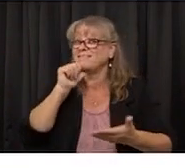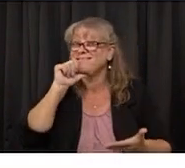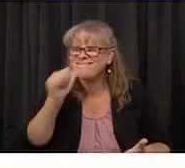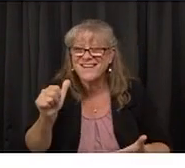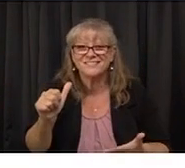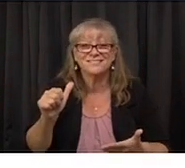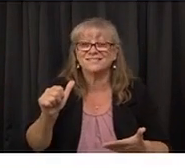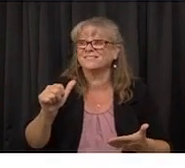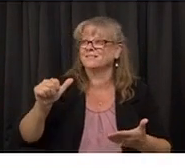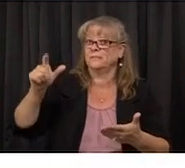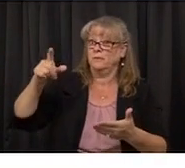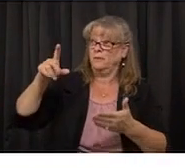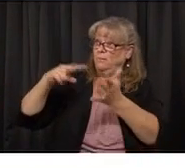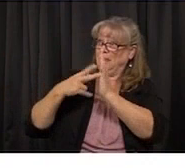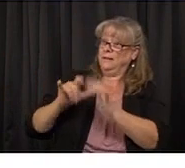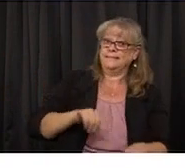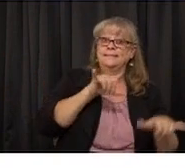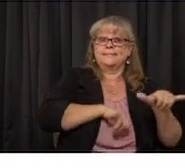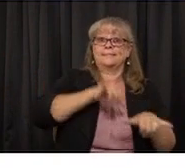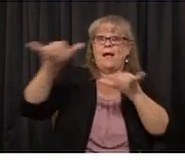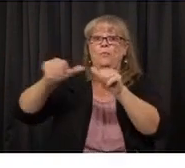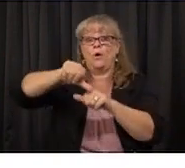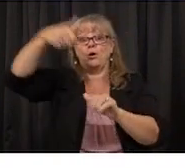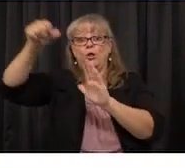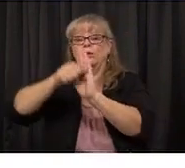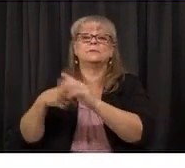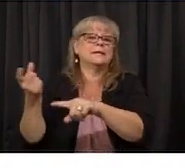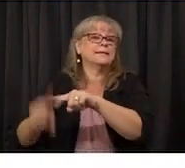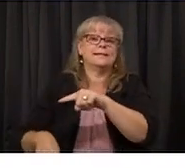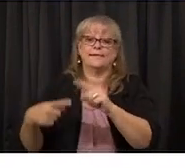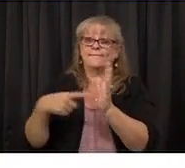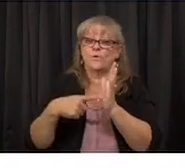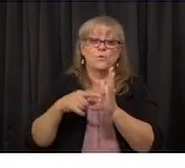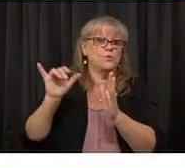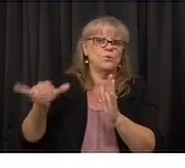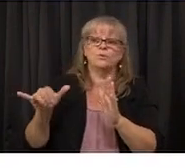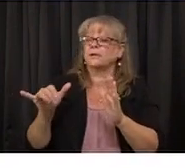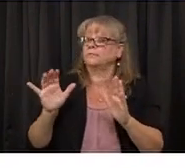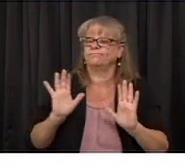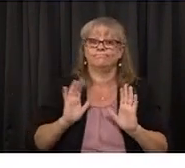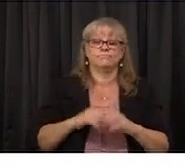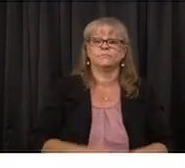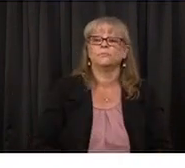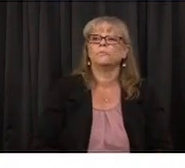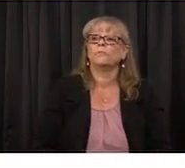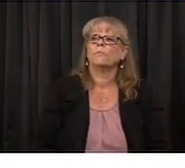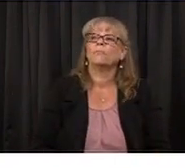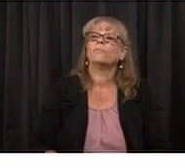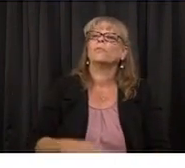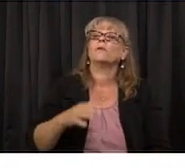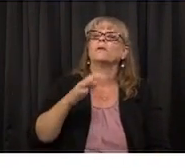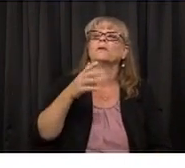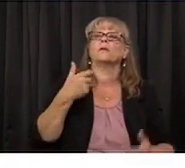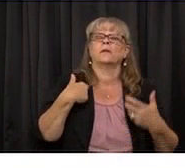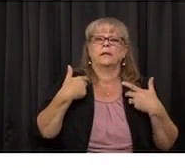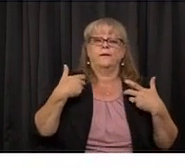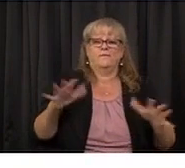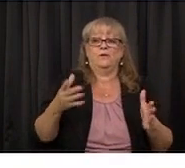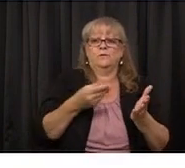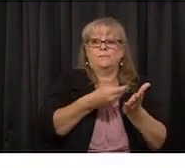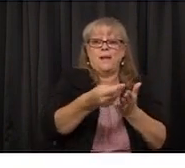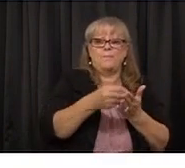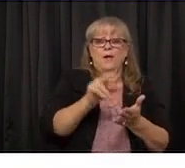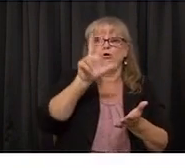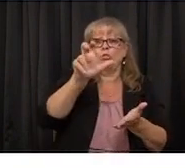would reduce our ability to respond rapidly to this test. We've purchased 300,000 tests, 450,000 swab kits from